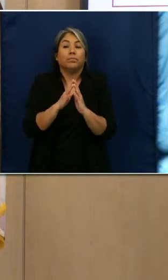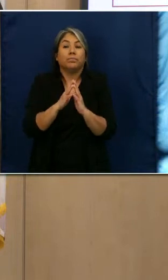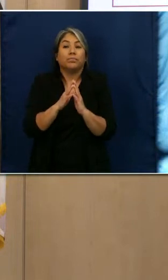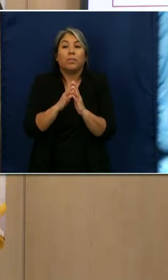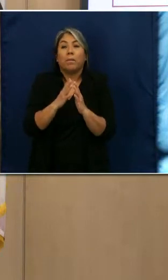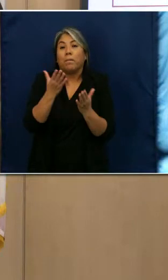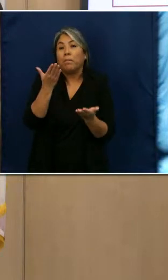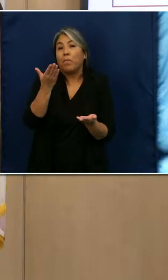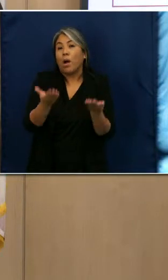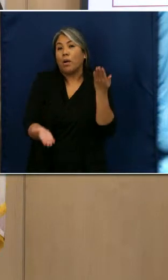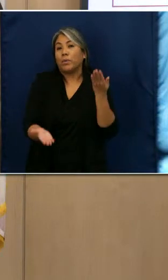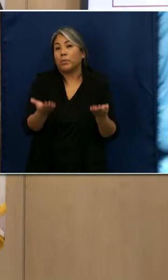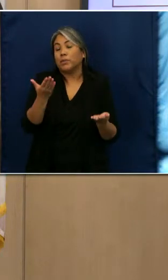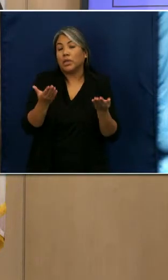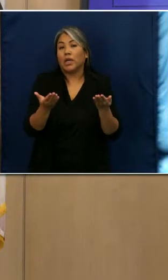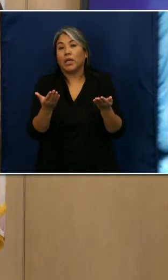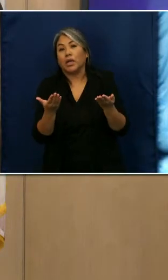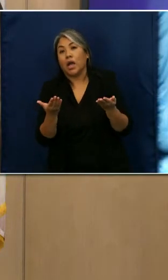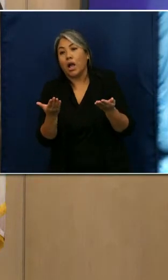probably